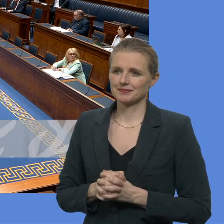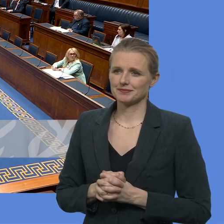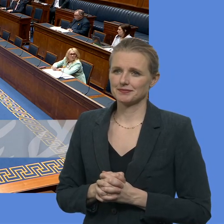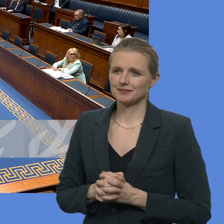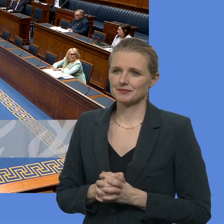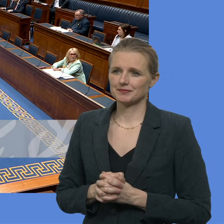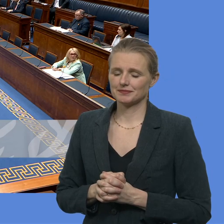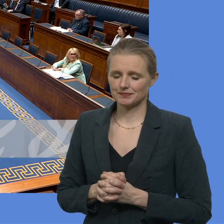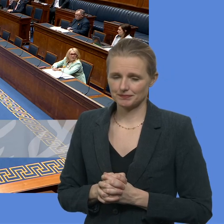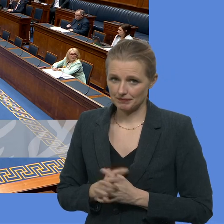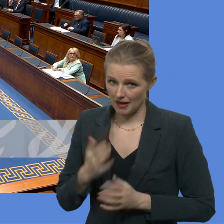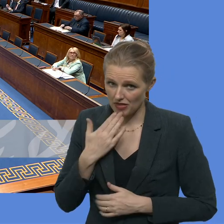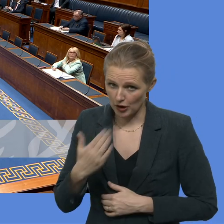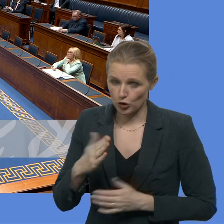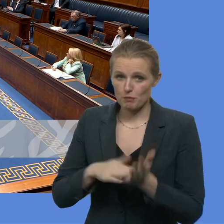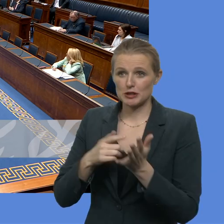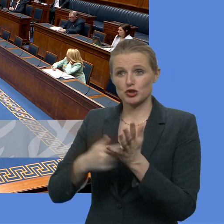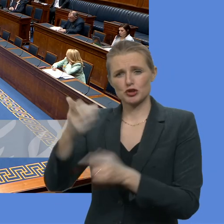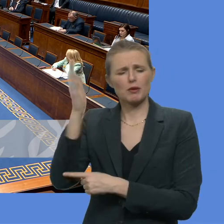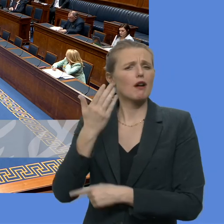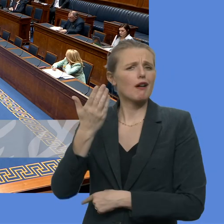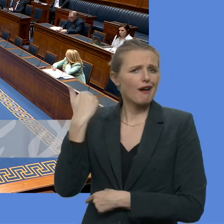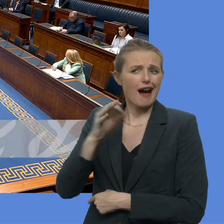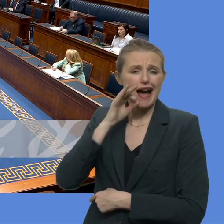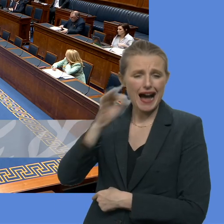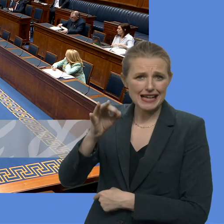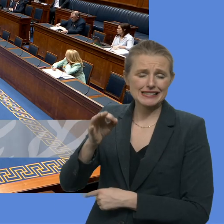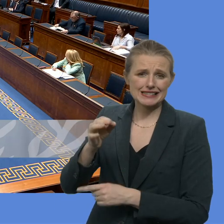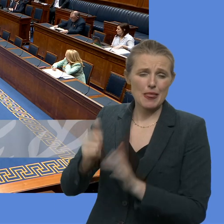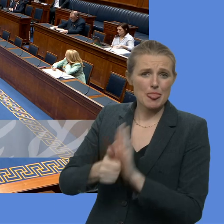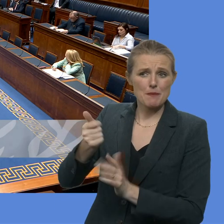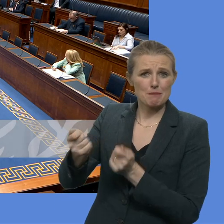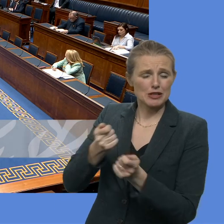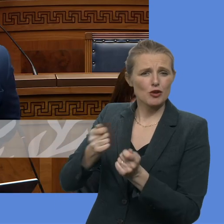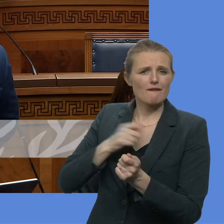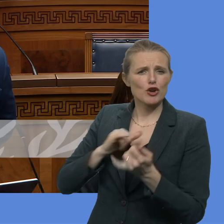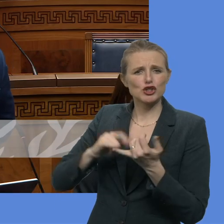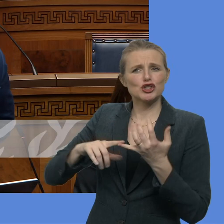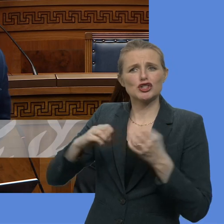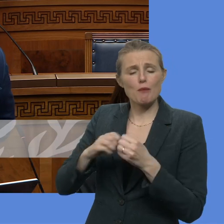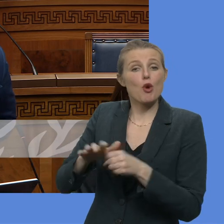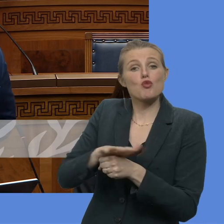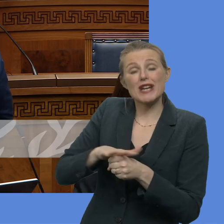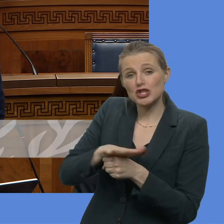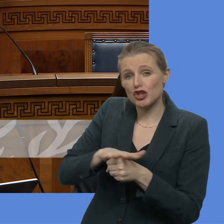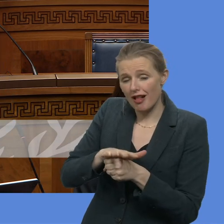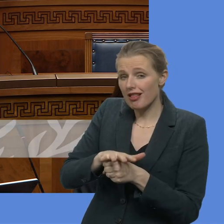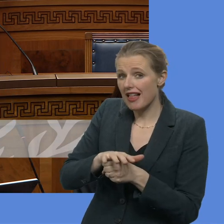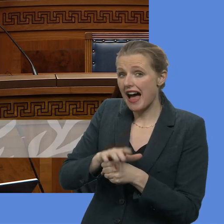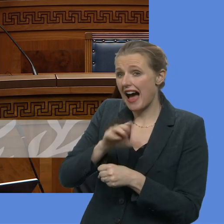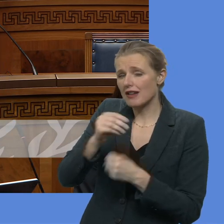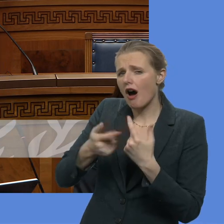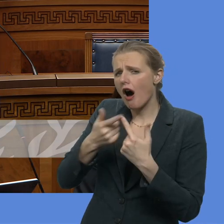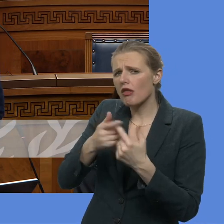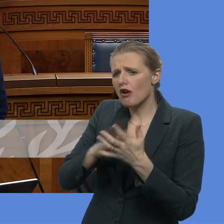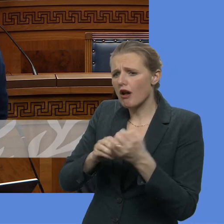Thank you, Mr. Speaker. I've previously asked the Minister, I've been torturing the Minister around questions for sub-regional and separately, importantly, because it's been mentioned some clubs that aren't